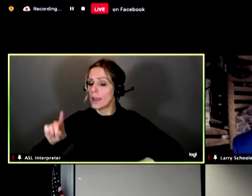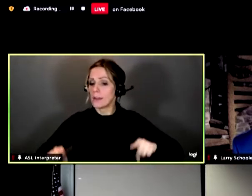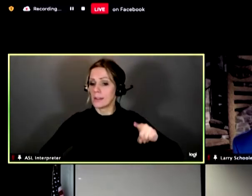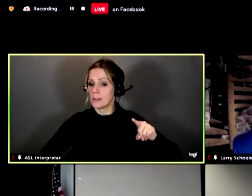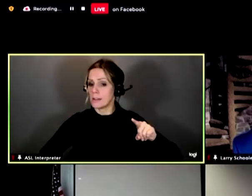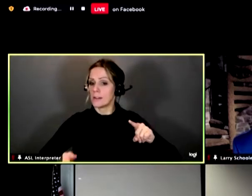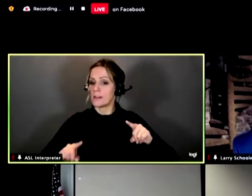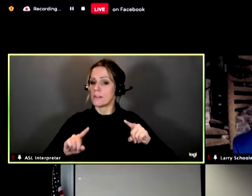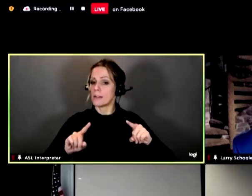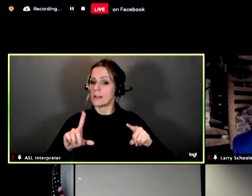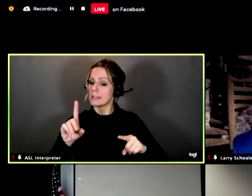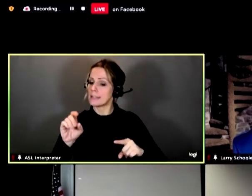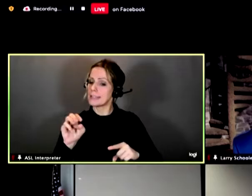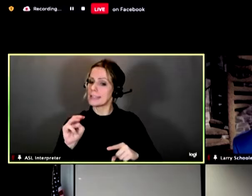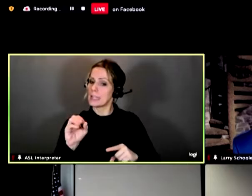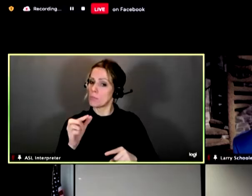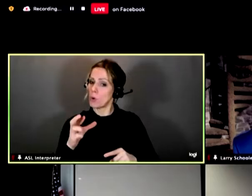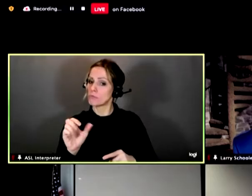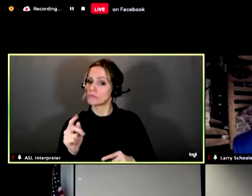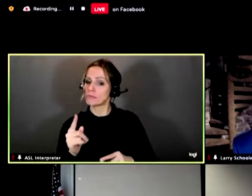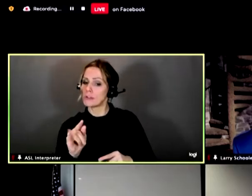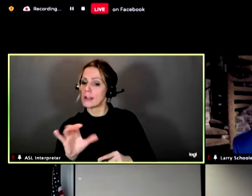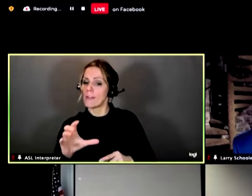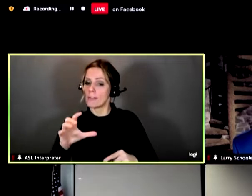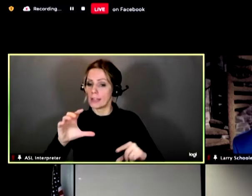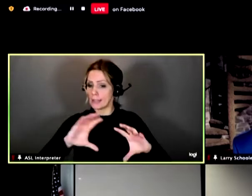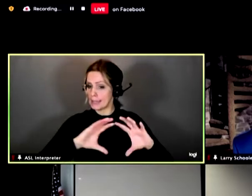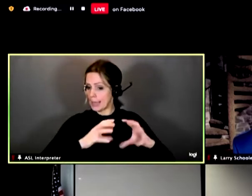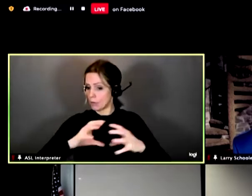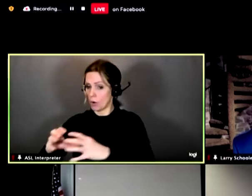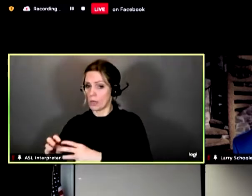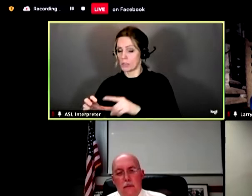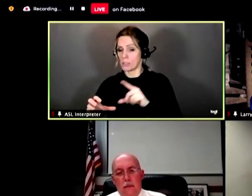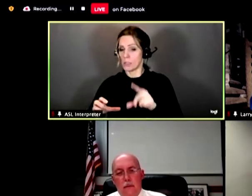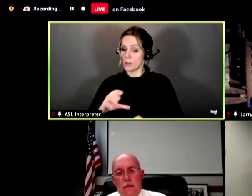a variety of demographic categories. SLCPD should also consider